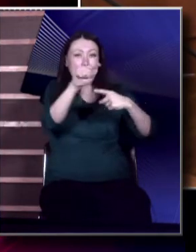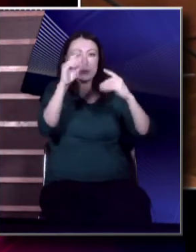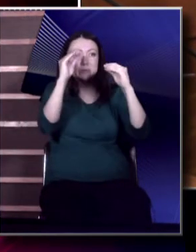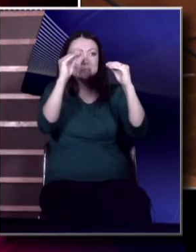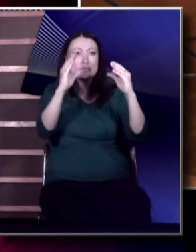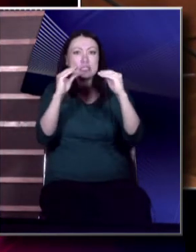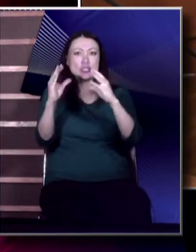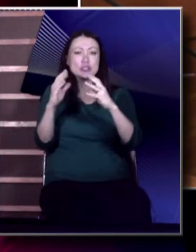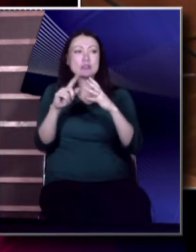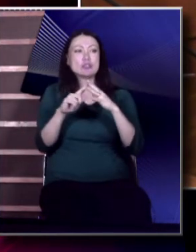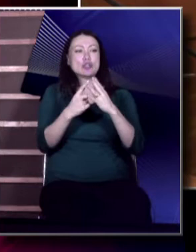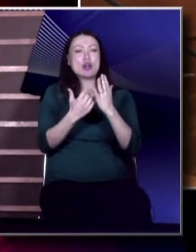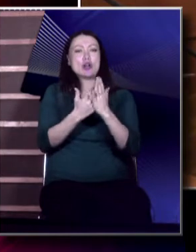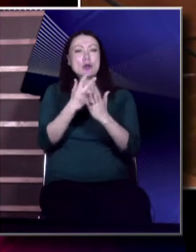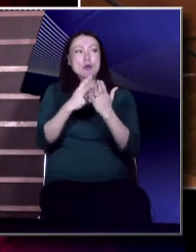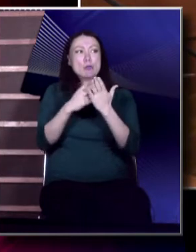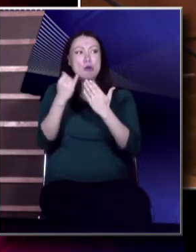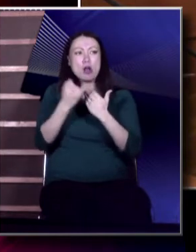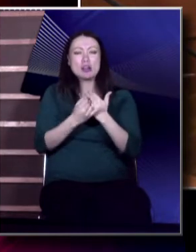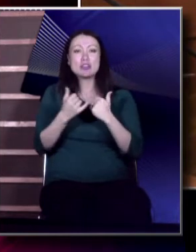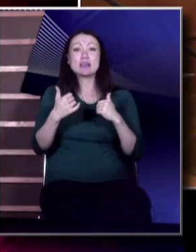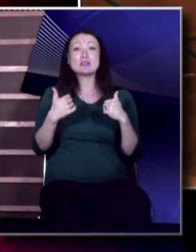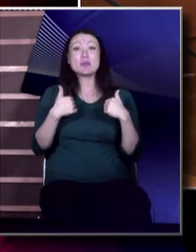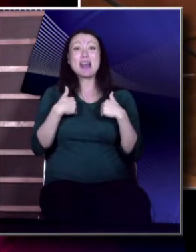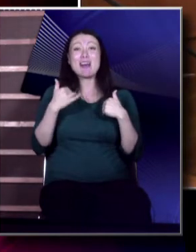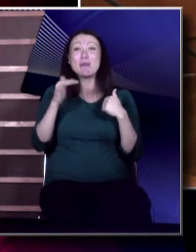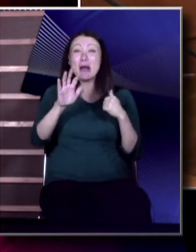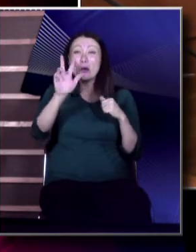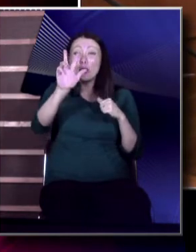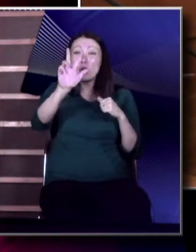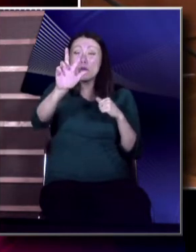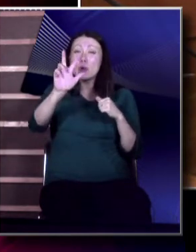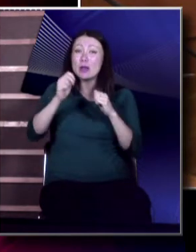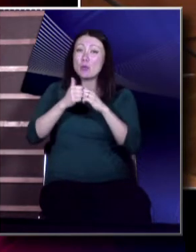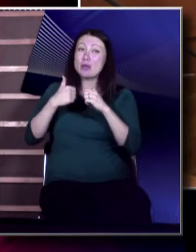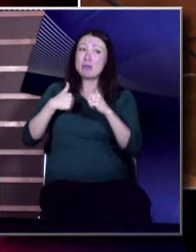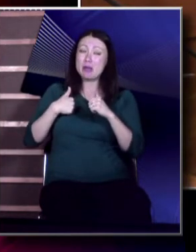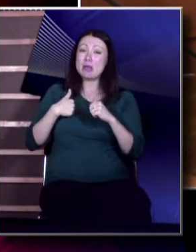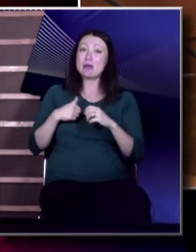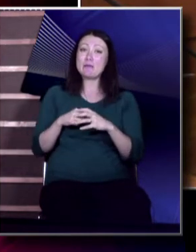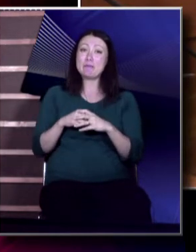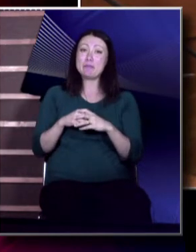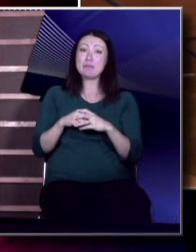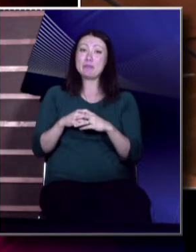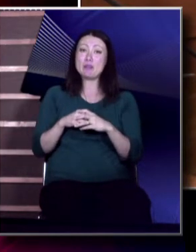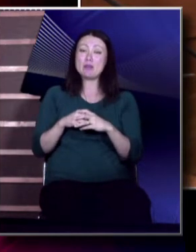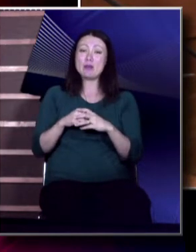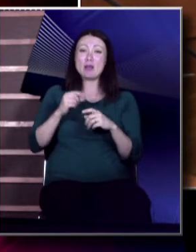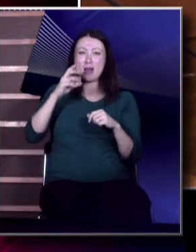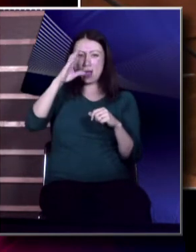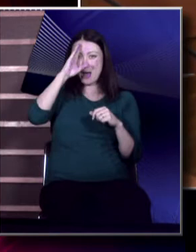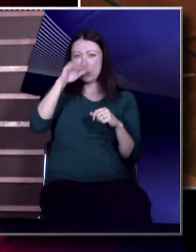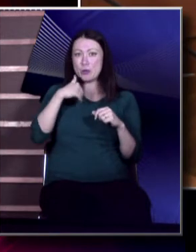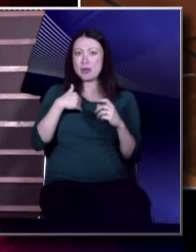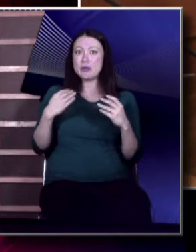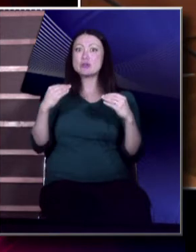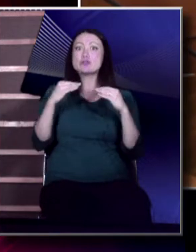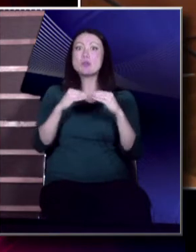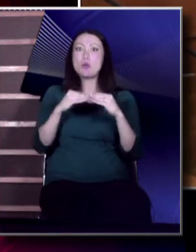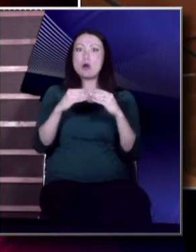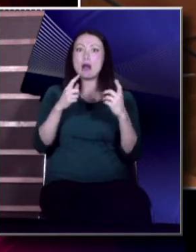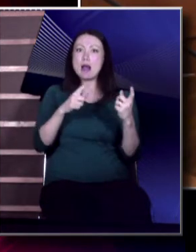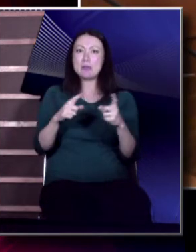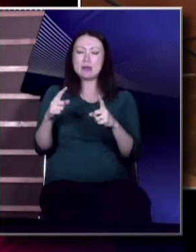starting new projects. Right now we have about 3 ongoing with me alone, and I know there's a lot more that are in process.